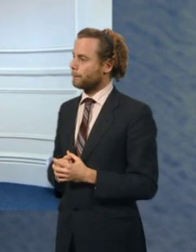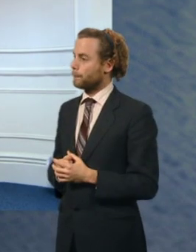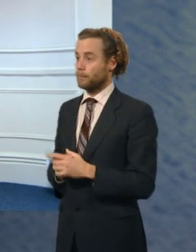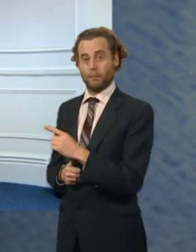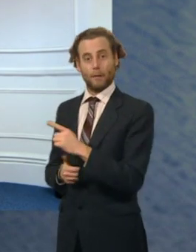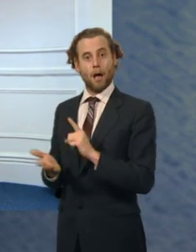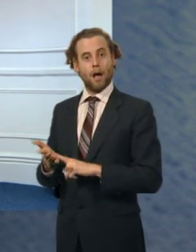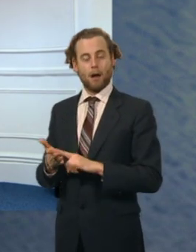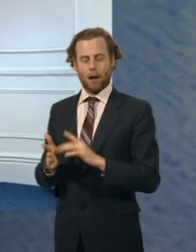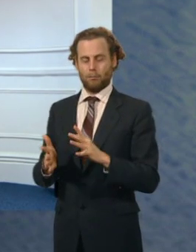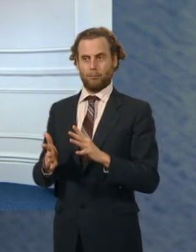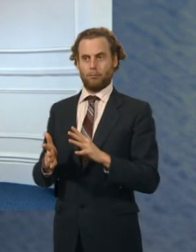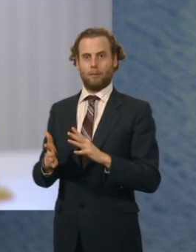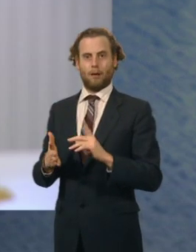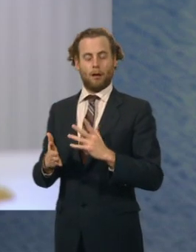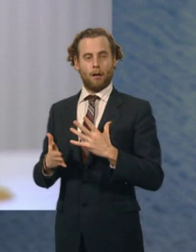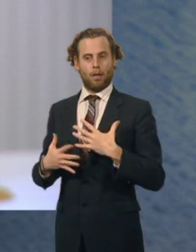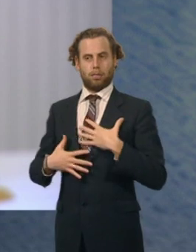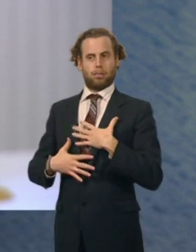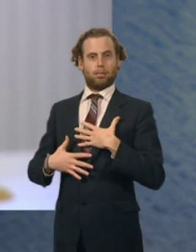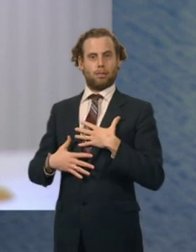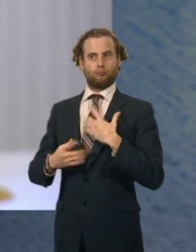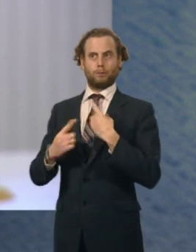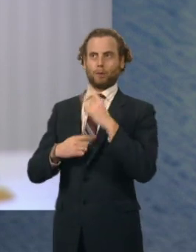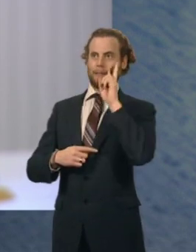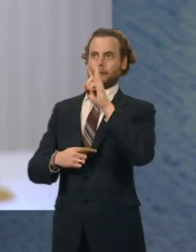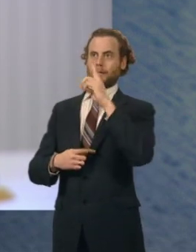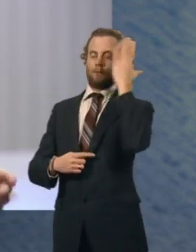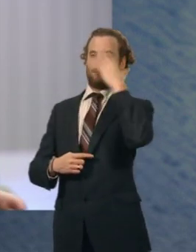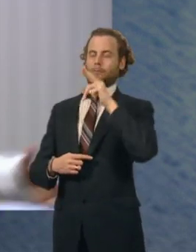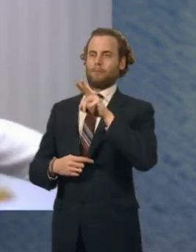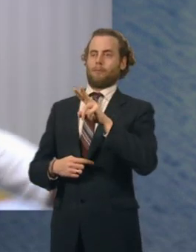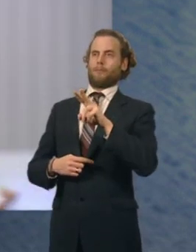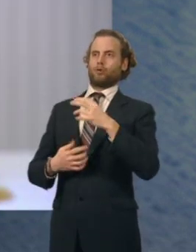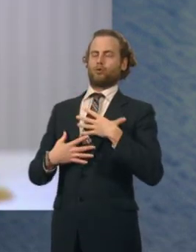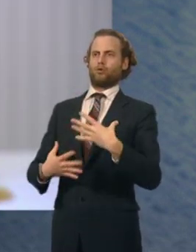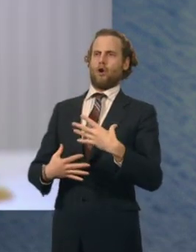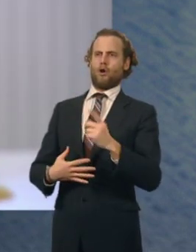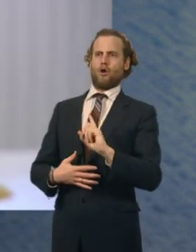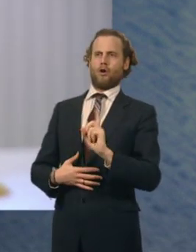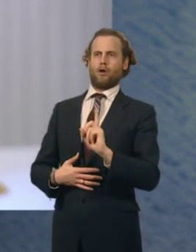Lila's reaction is dramatic. First she's shocked,